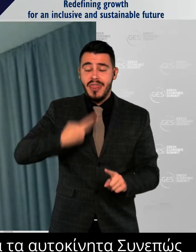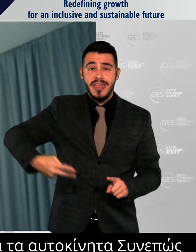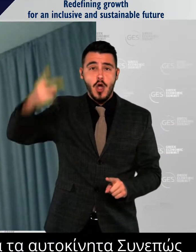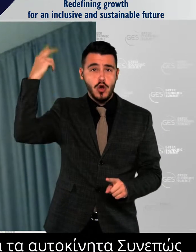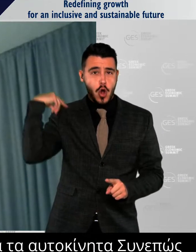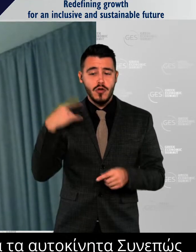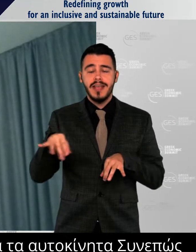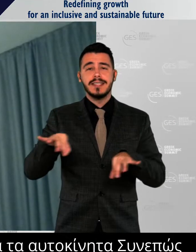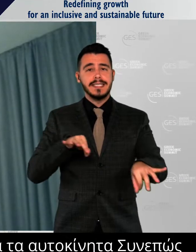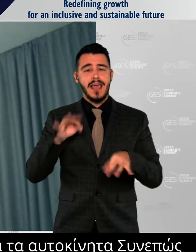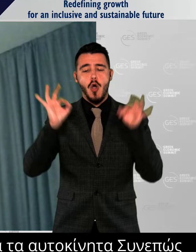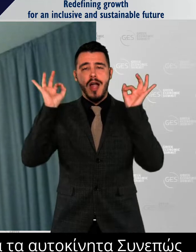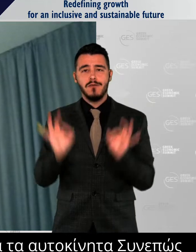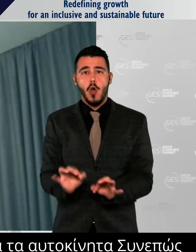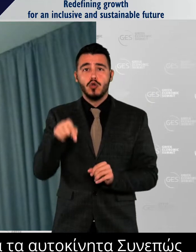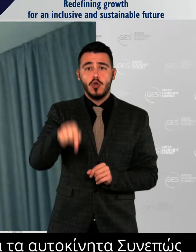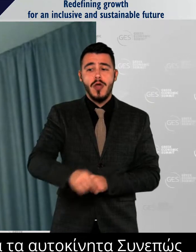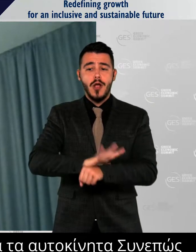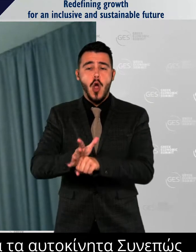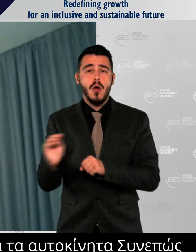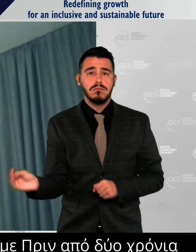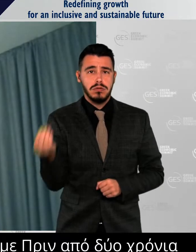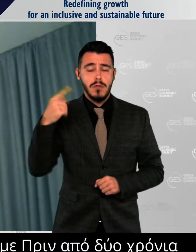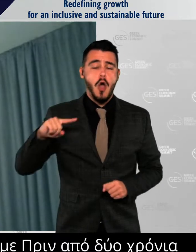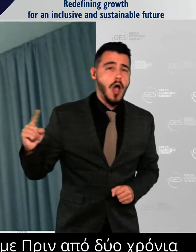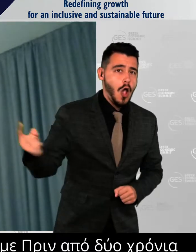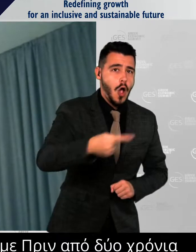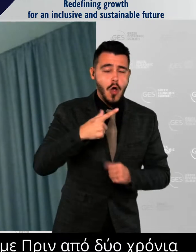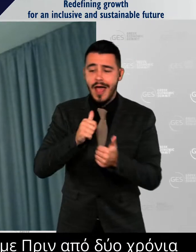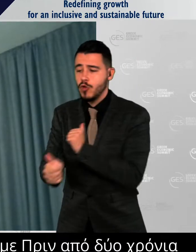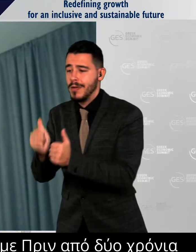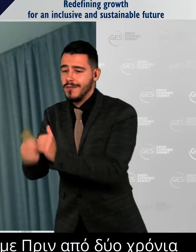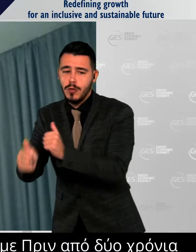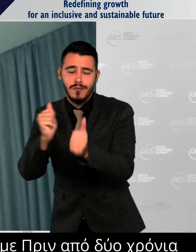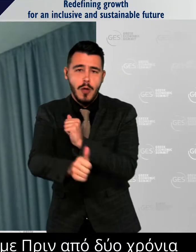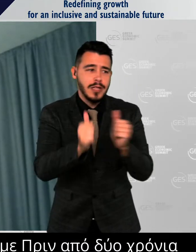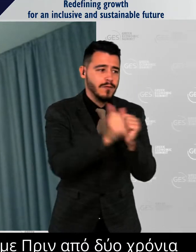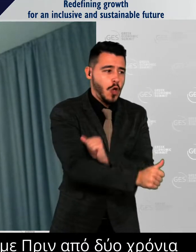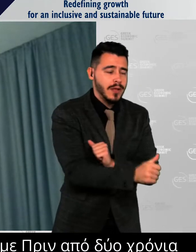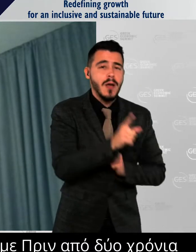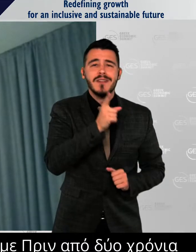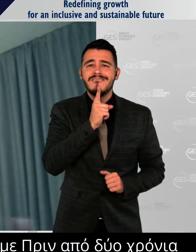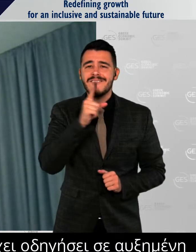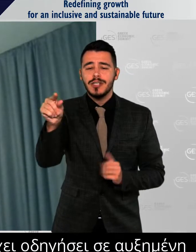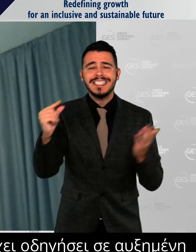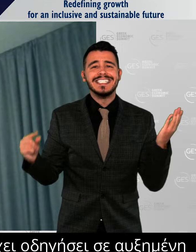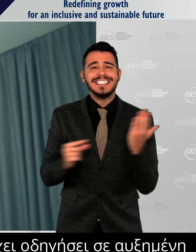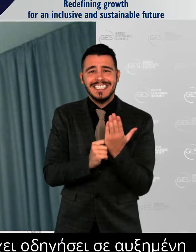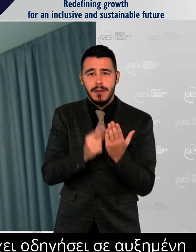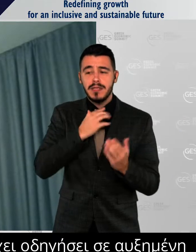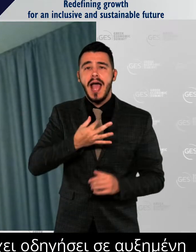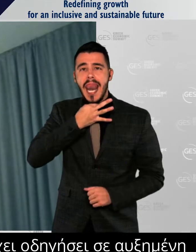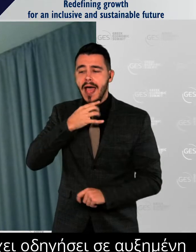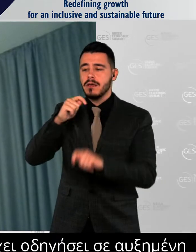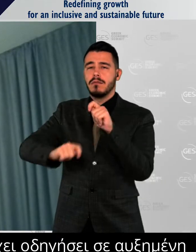acceleration, is creating significant demands. One side. The other side, I would say, as an industry, we